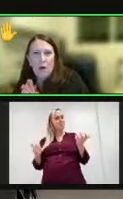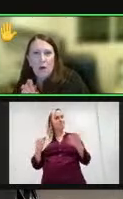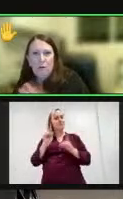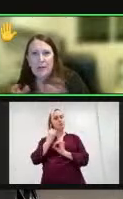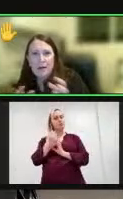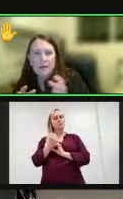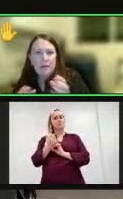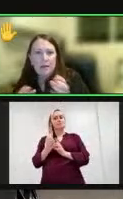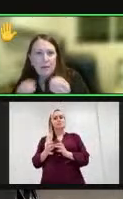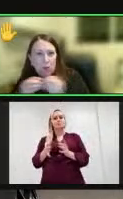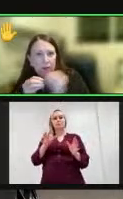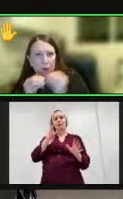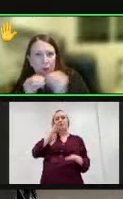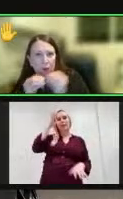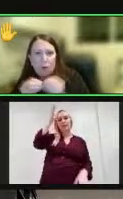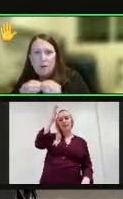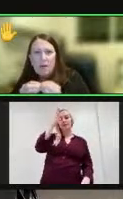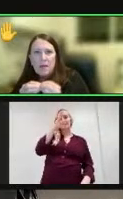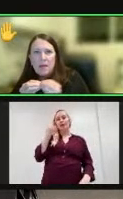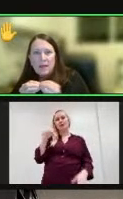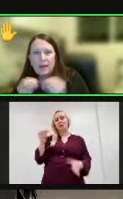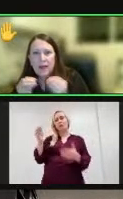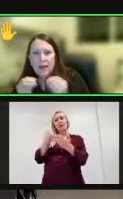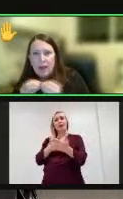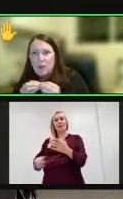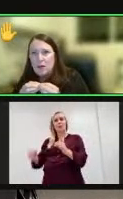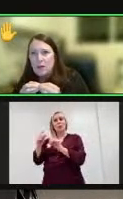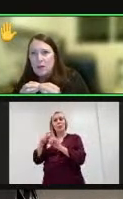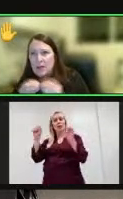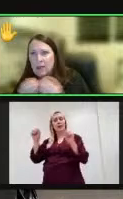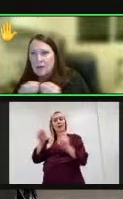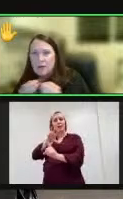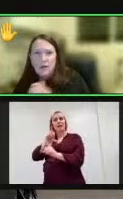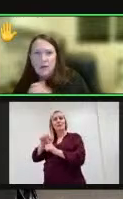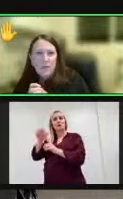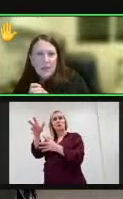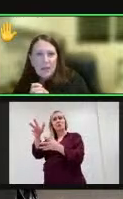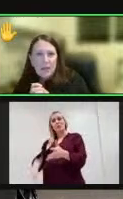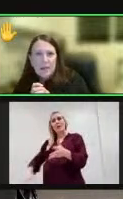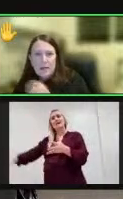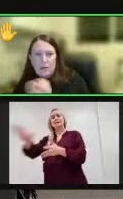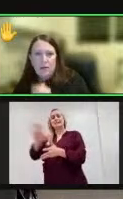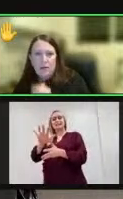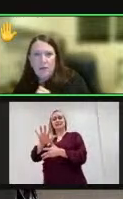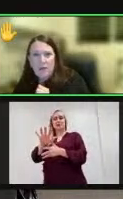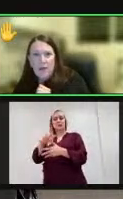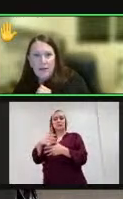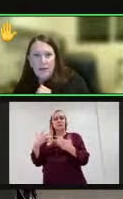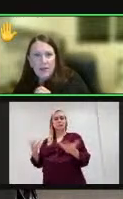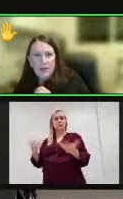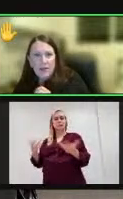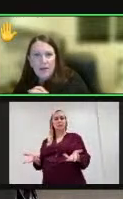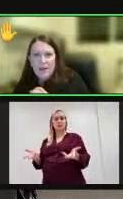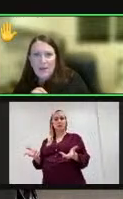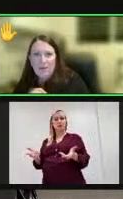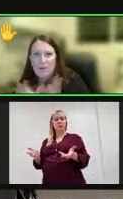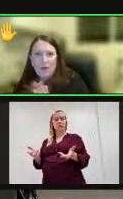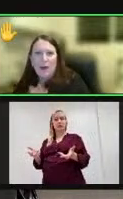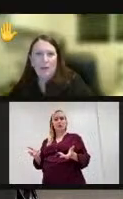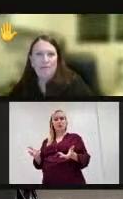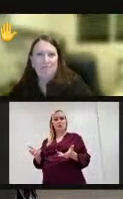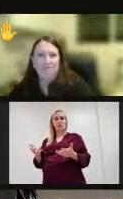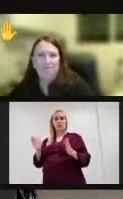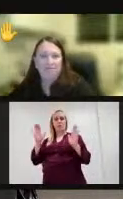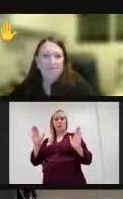So parents, and then whatever word maybe that can capture the other circumstances a student may find themselves in would be